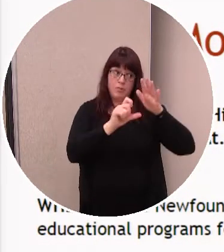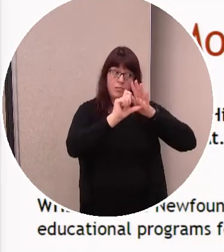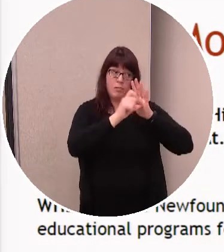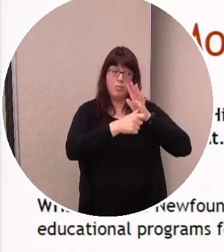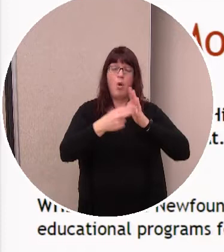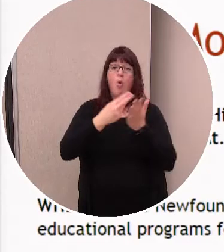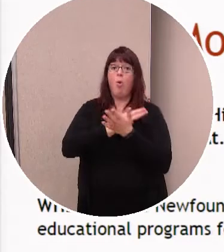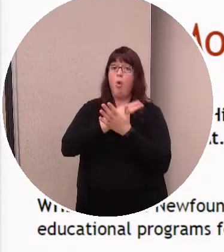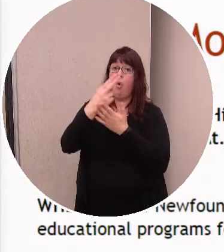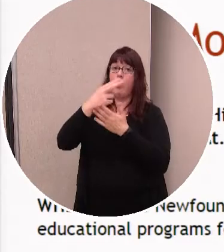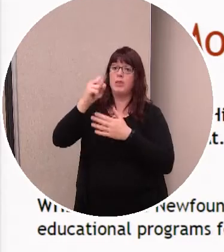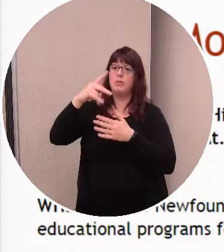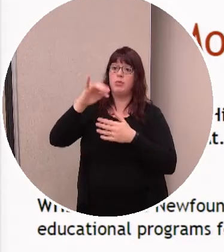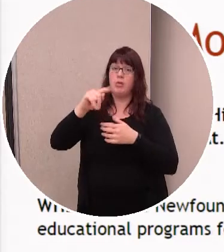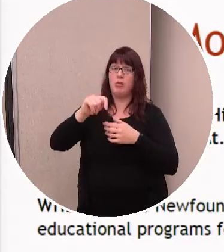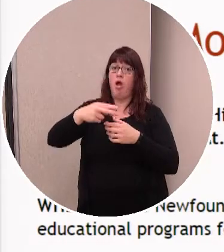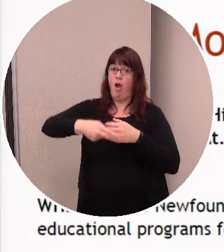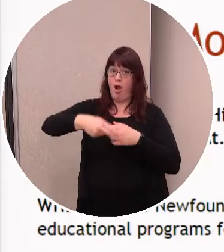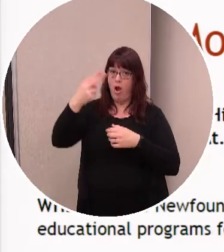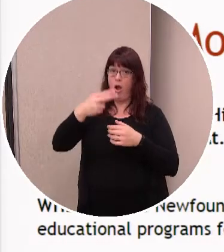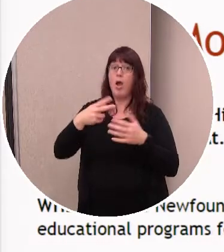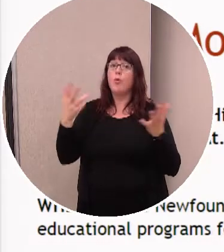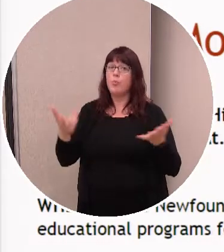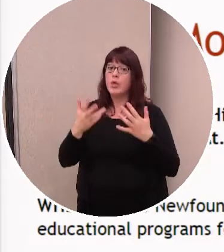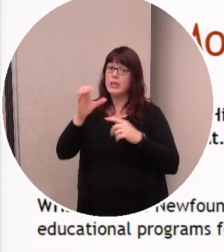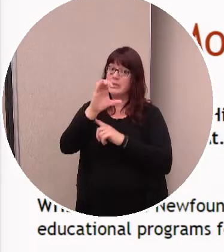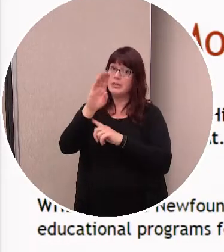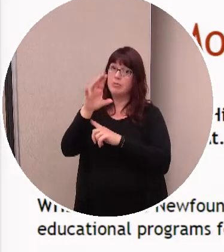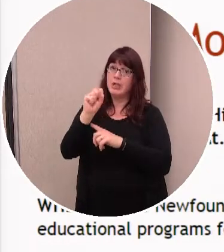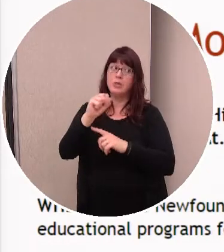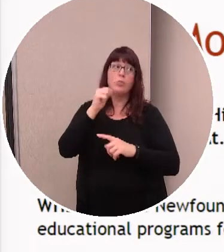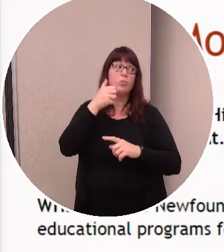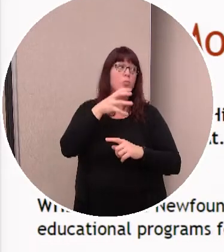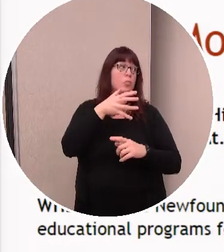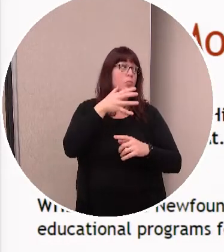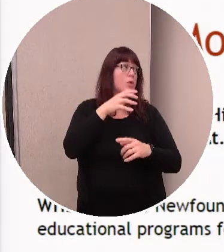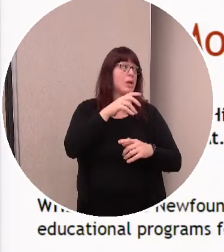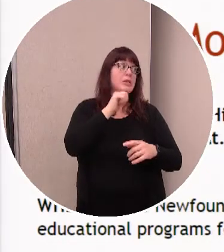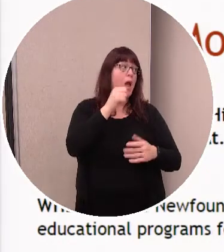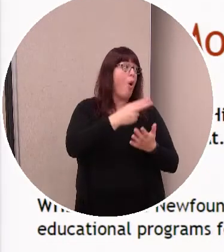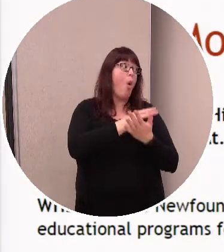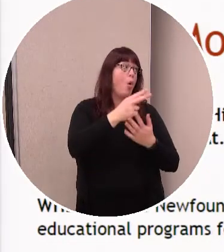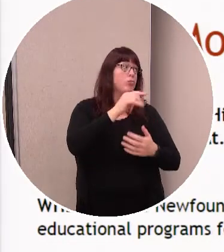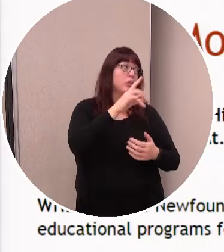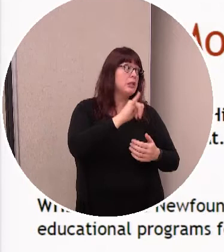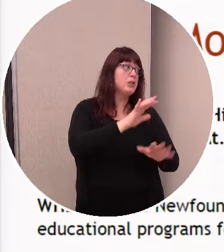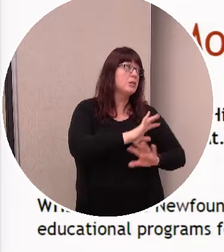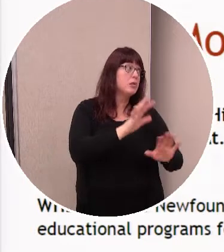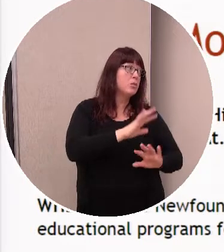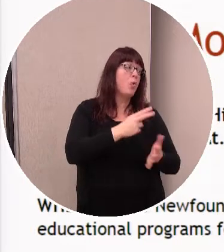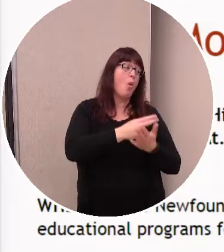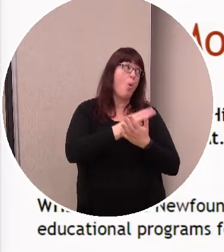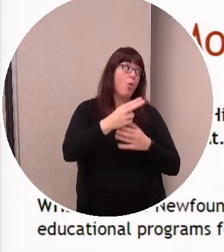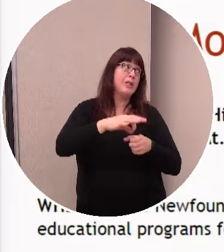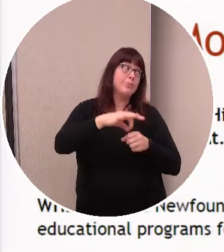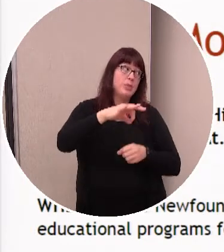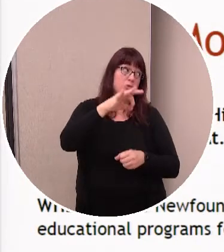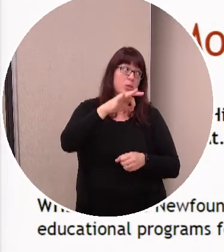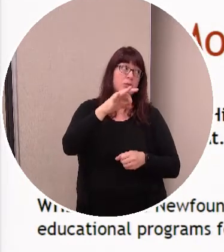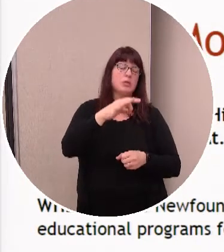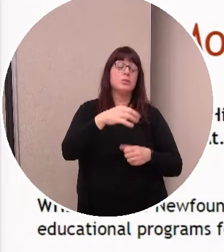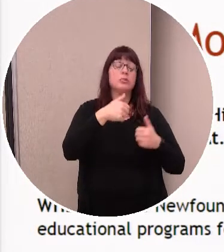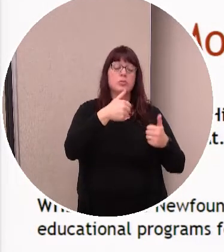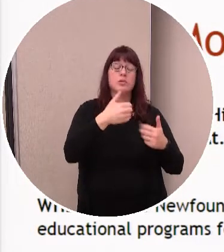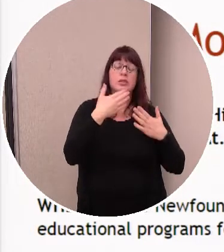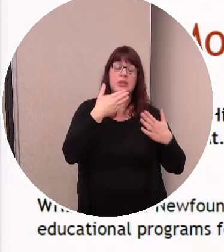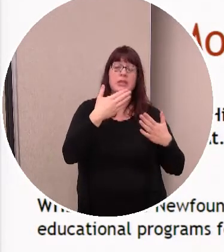in CBS is the thing, and just for confusion, so it's not Trinity, it's Holy Spirit High. Thank you.